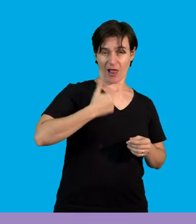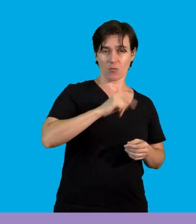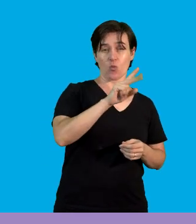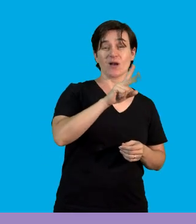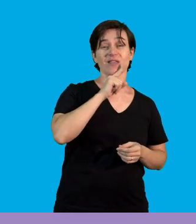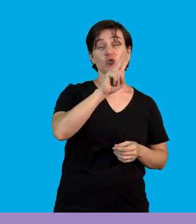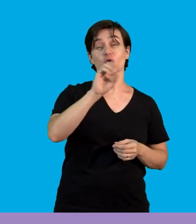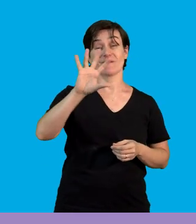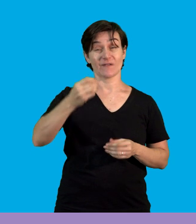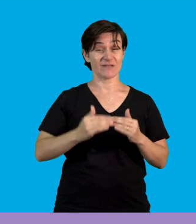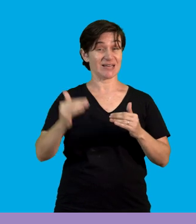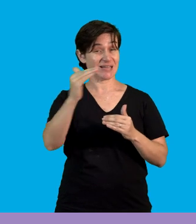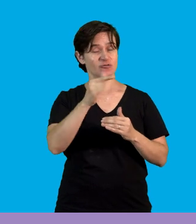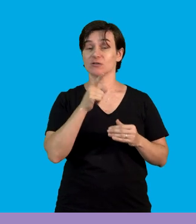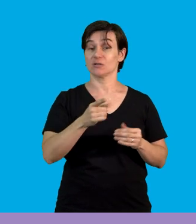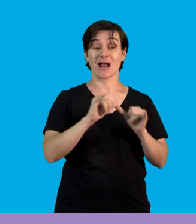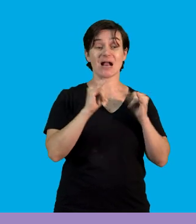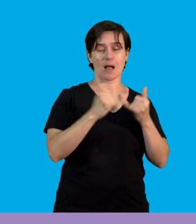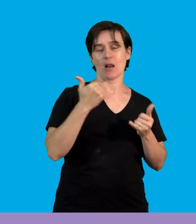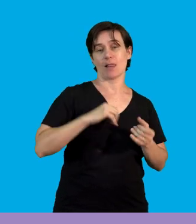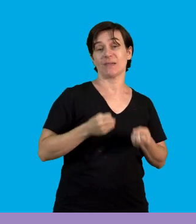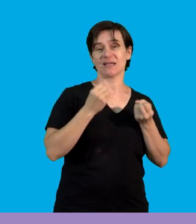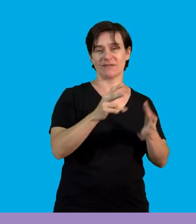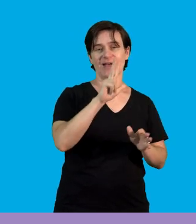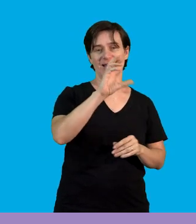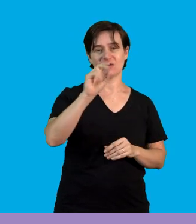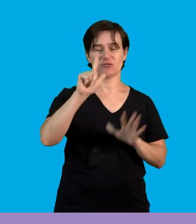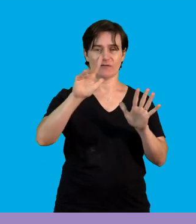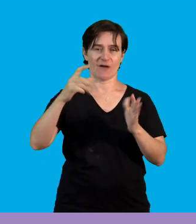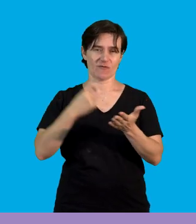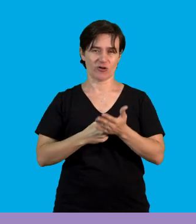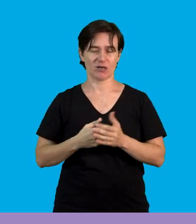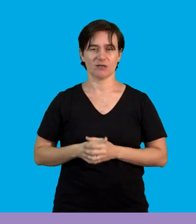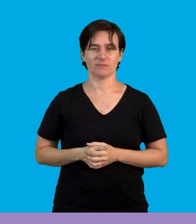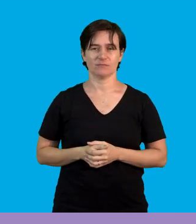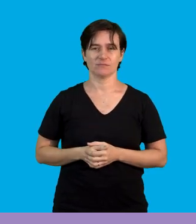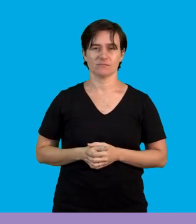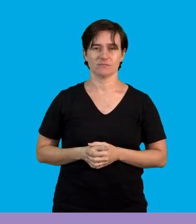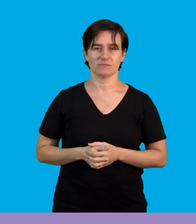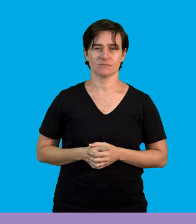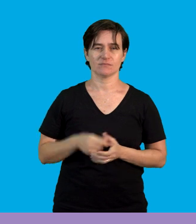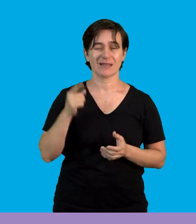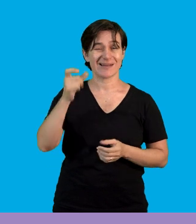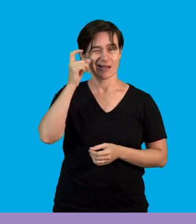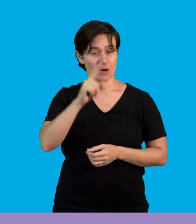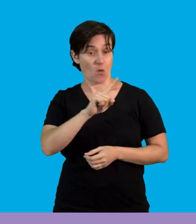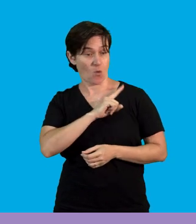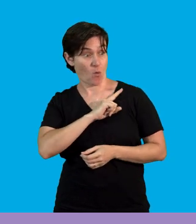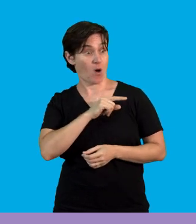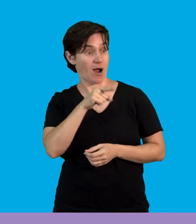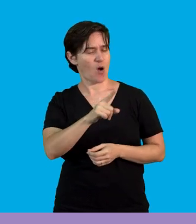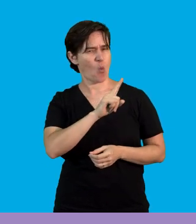and the employer is only giving them 875. Now you can see the difference and you understand why